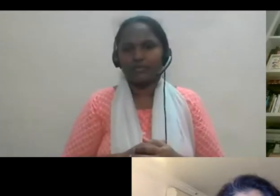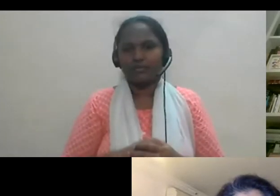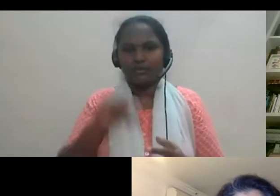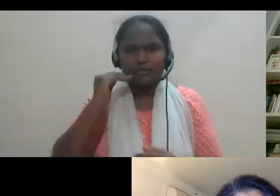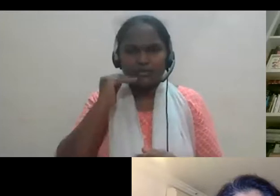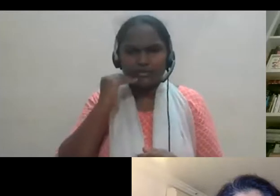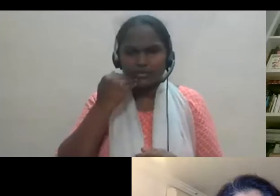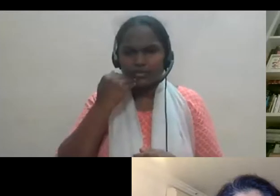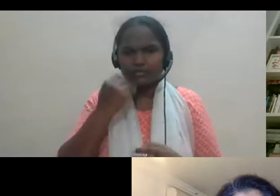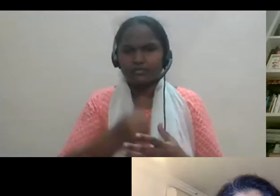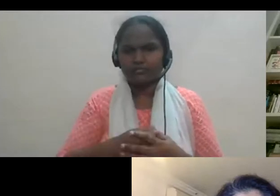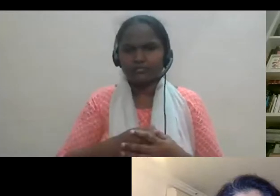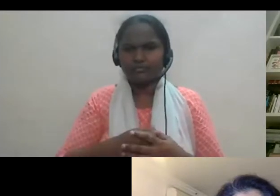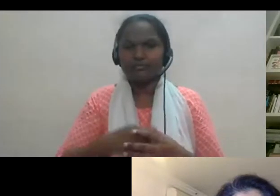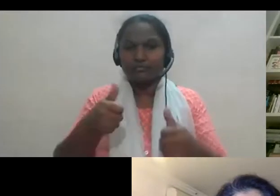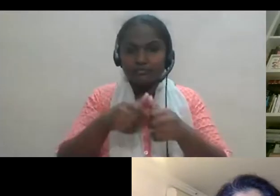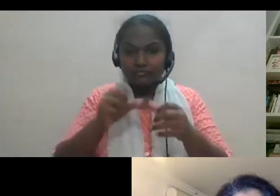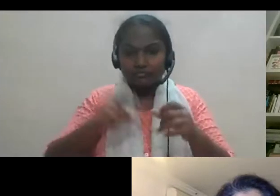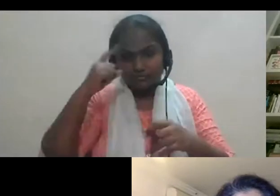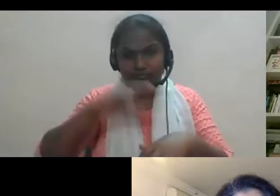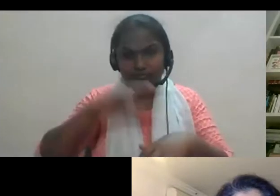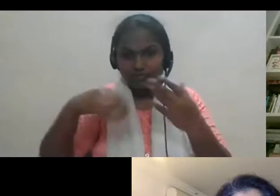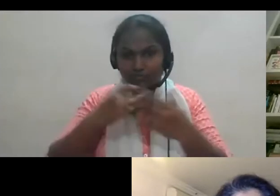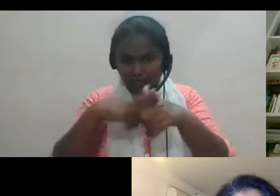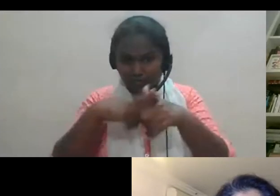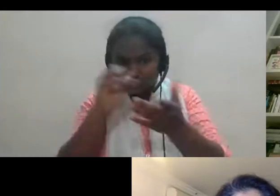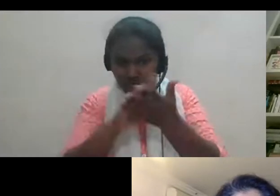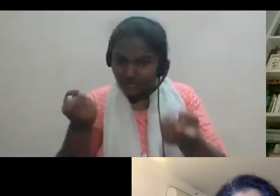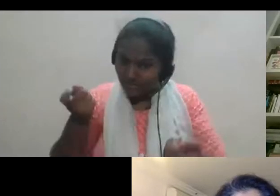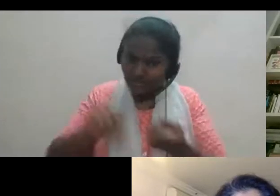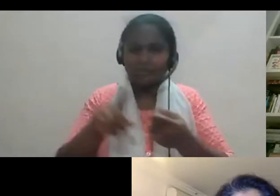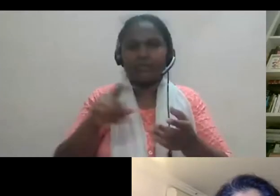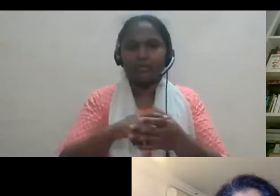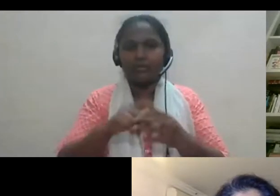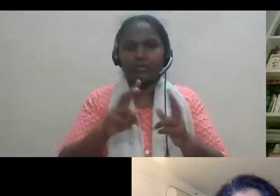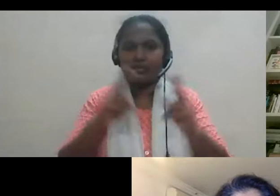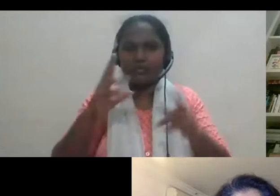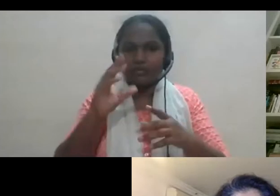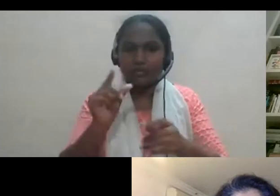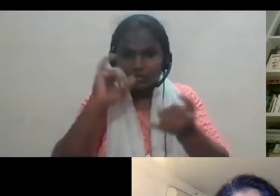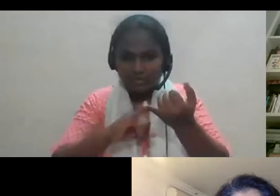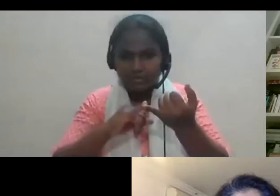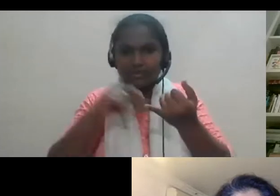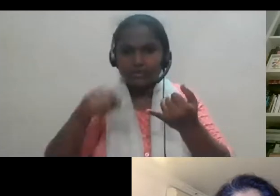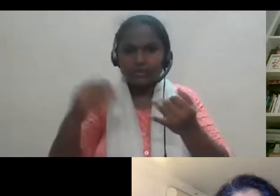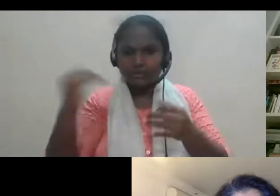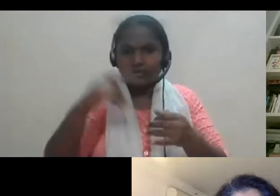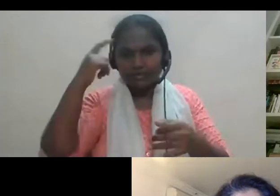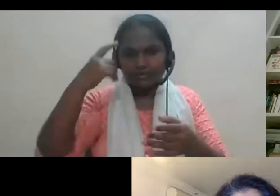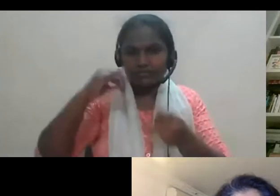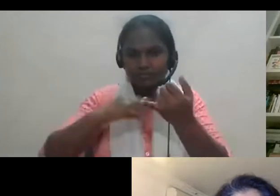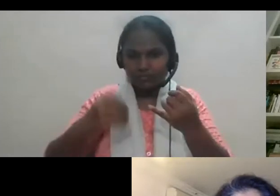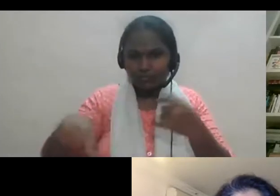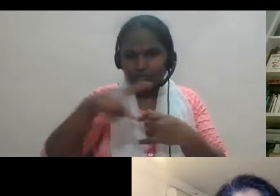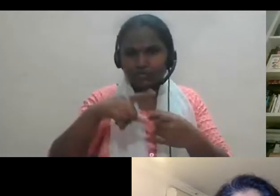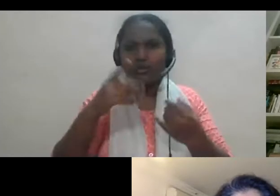when the assassination of George Floyd happened in the U.S., here in Buenos Aires,